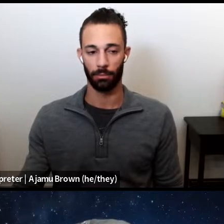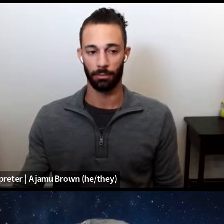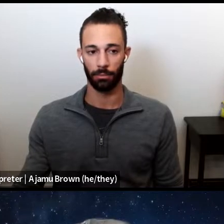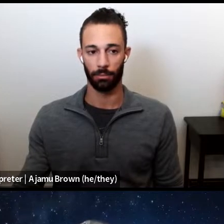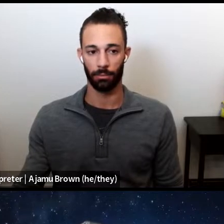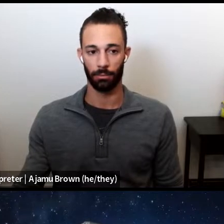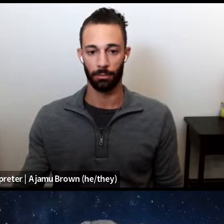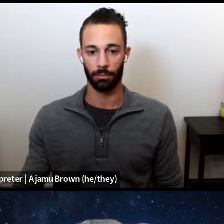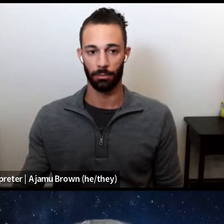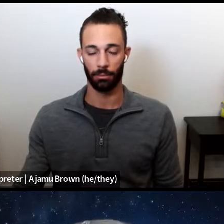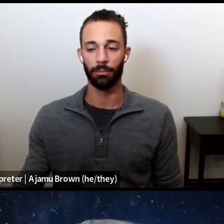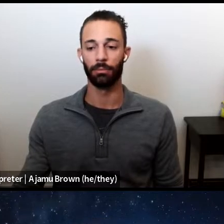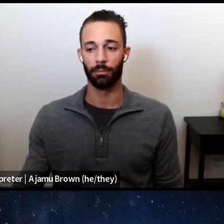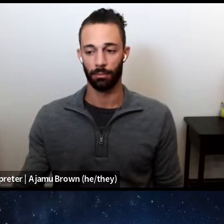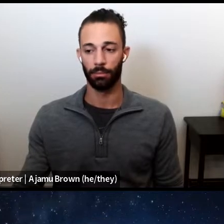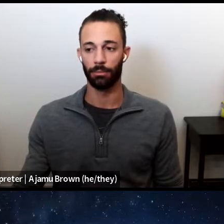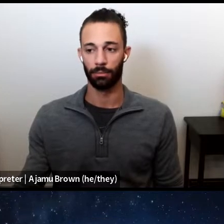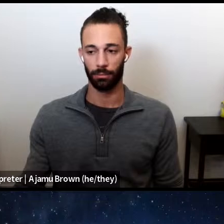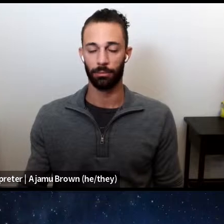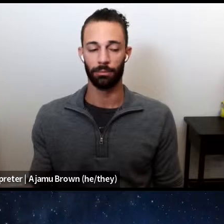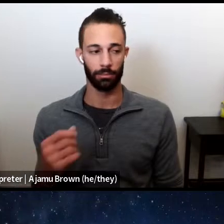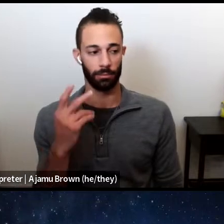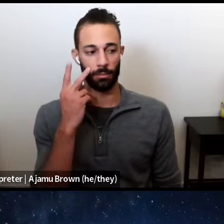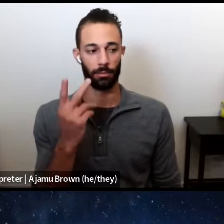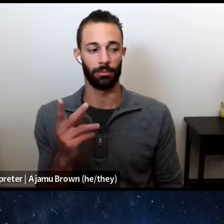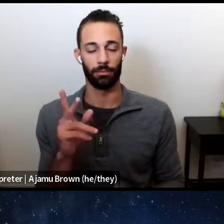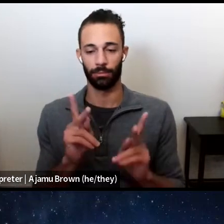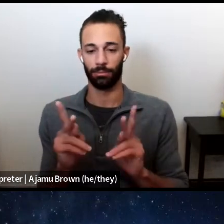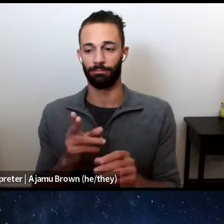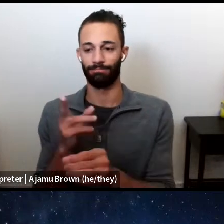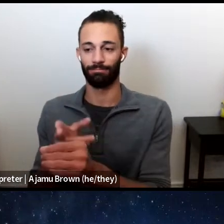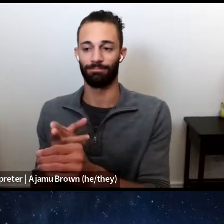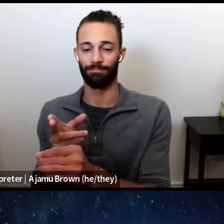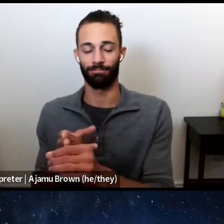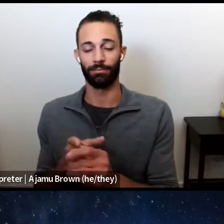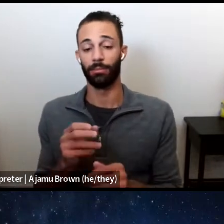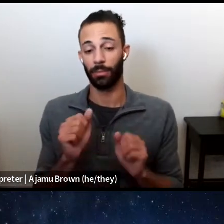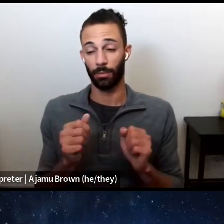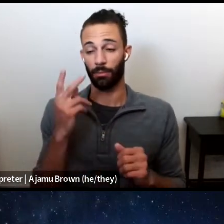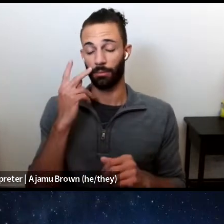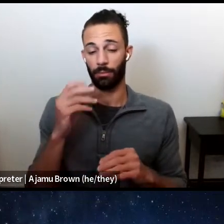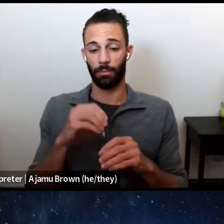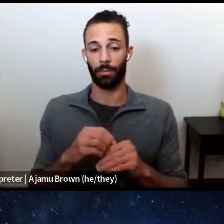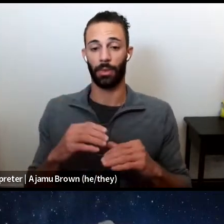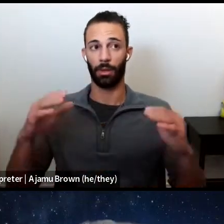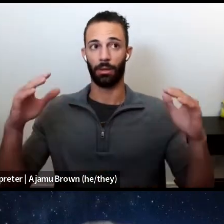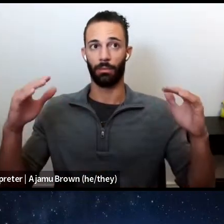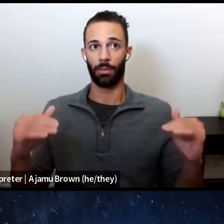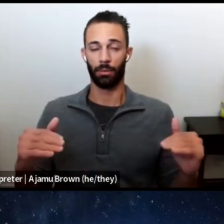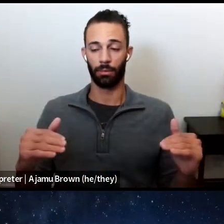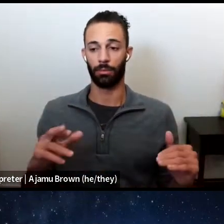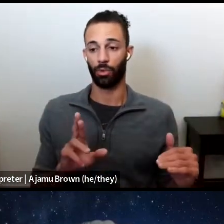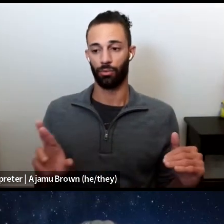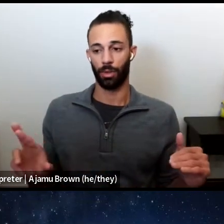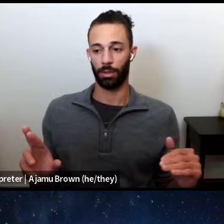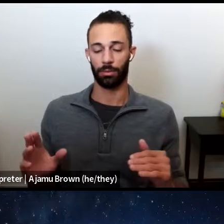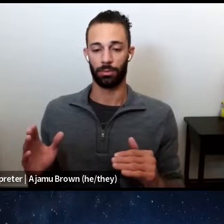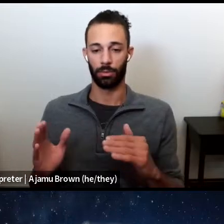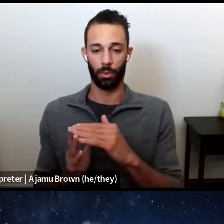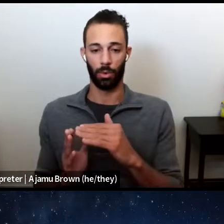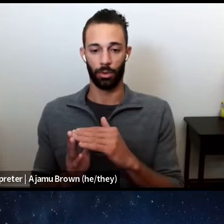Right, I see folks popping in. Can everyone also see in the bottom left and the bottom right corner different